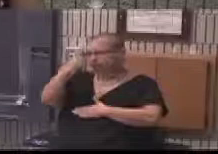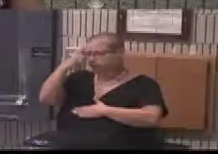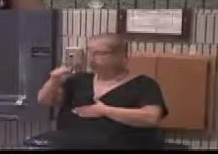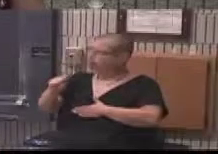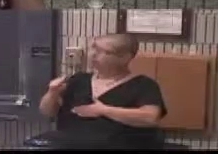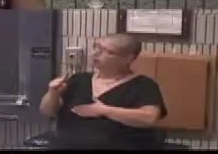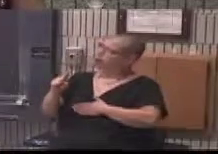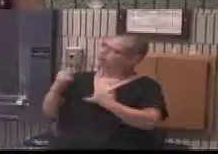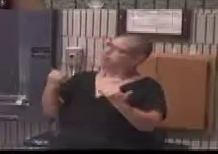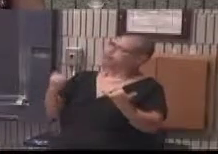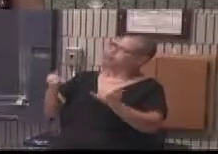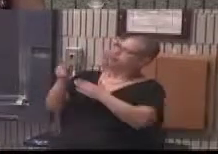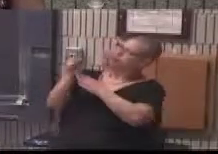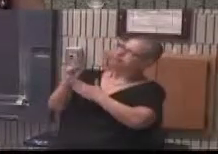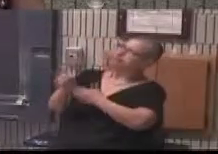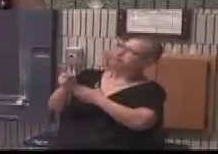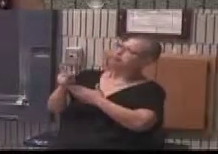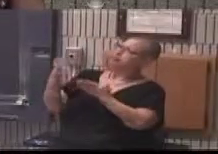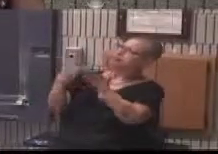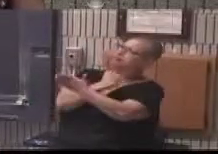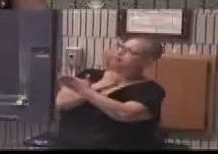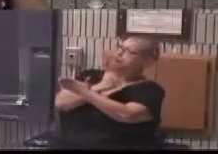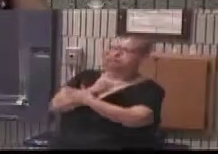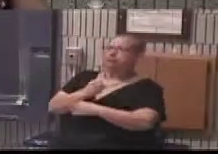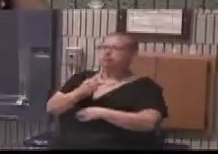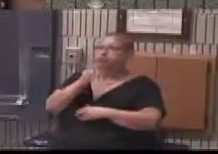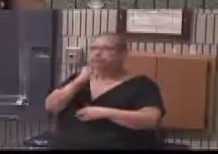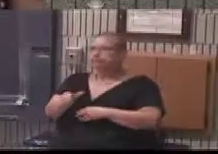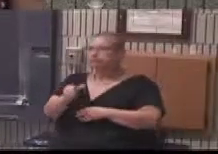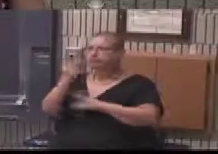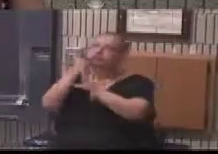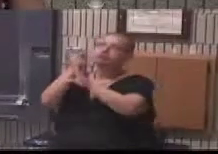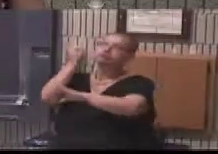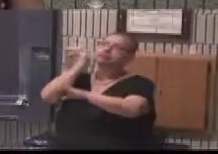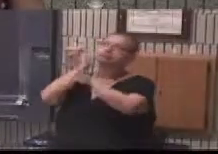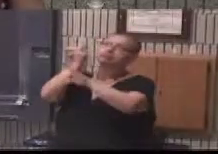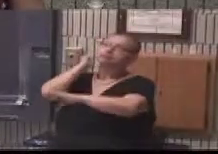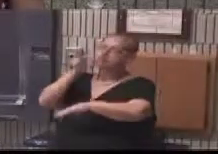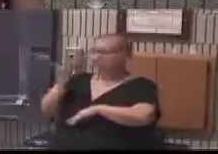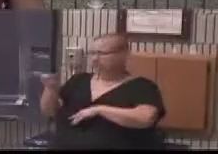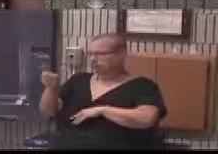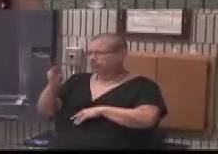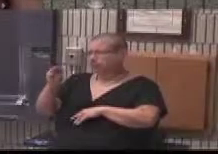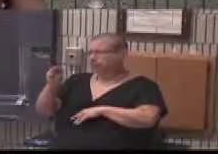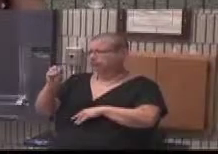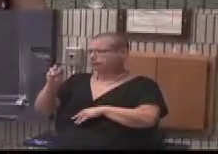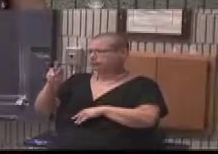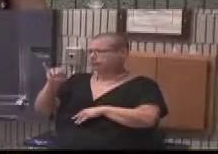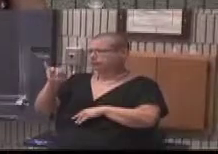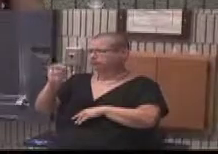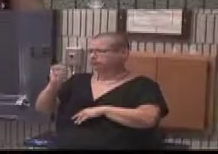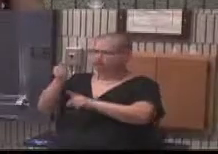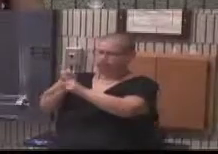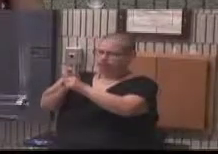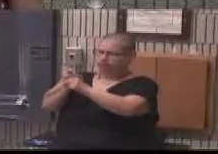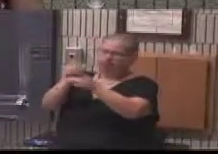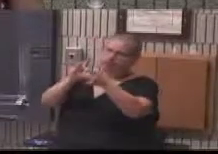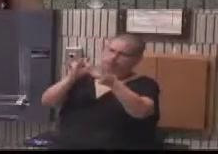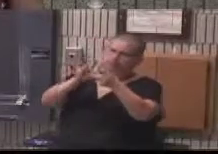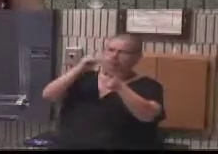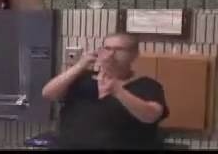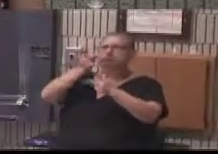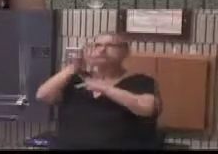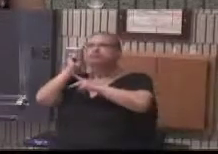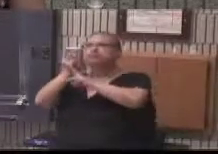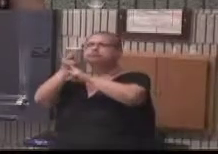and maybe not so much reflecting back. He reflected back a lot about his past and his past